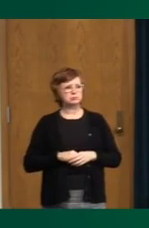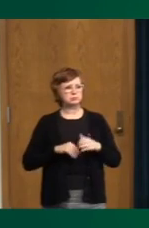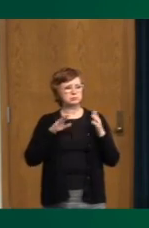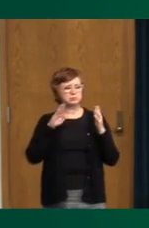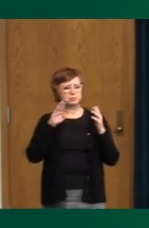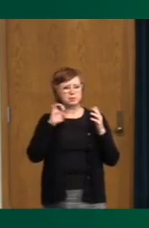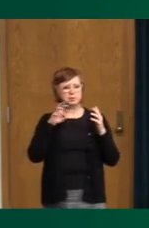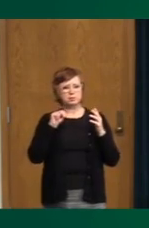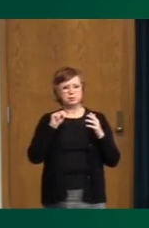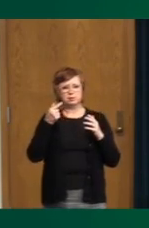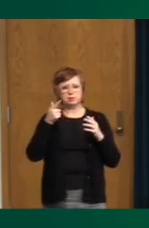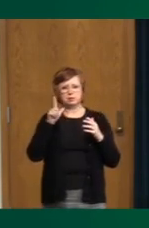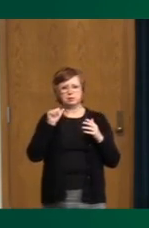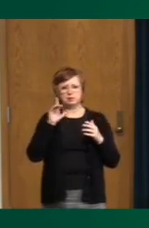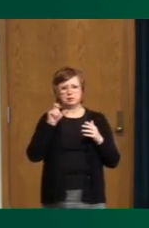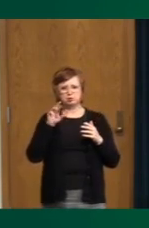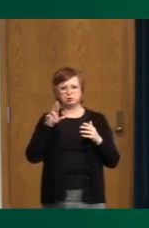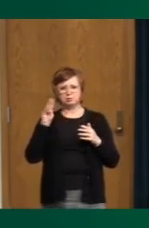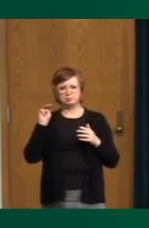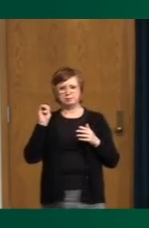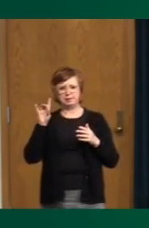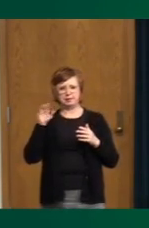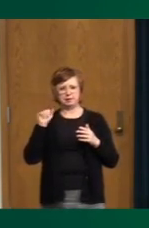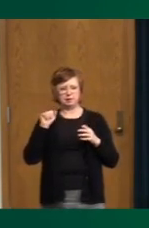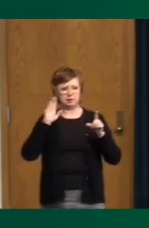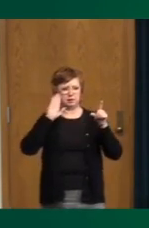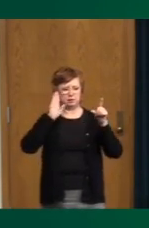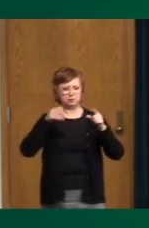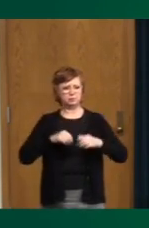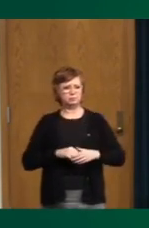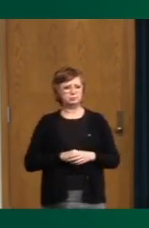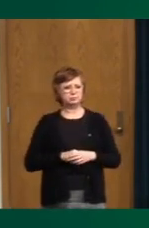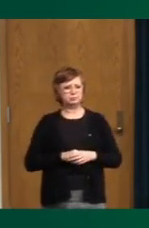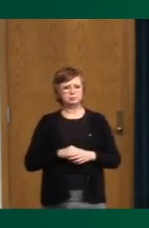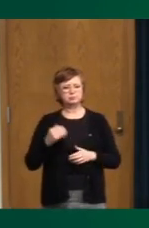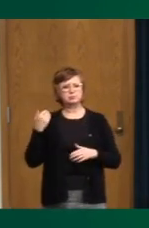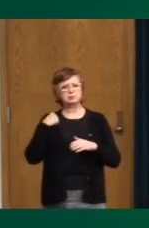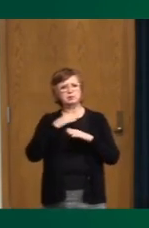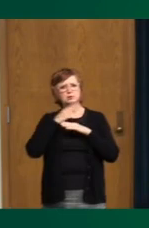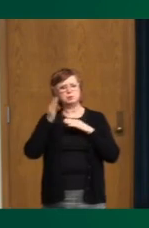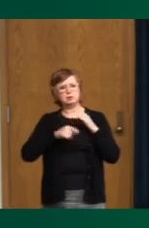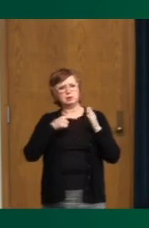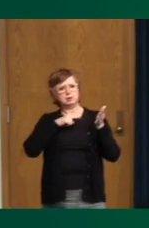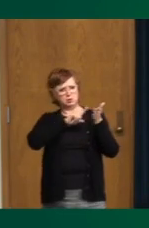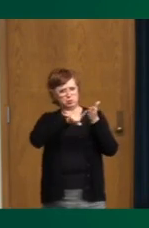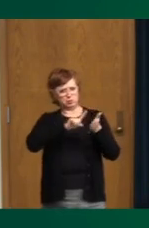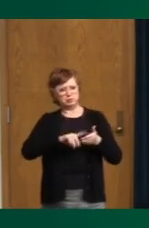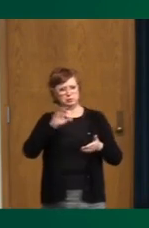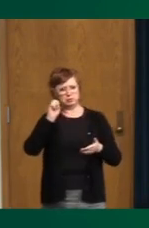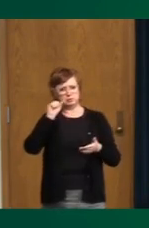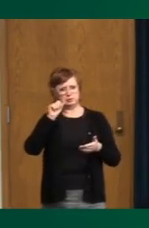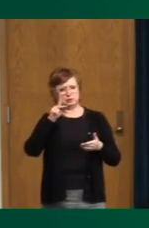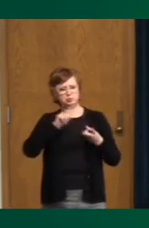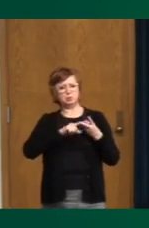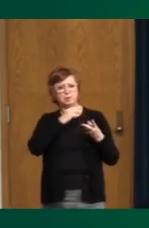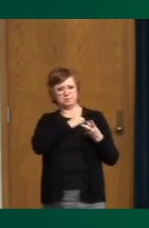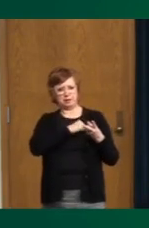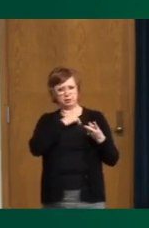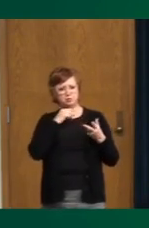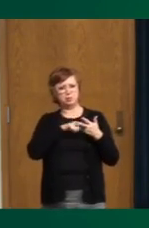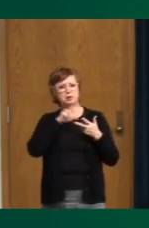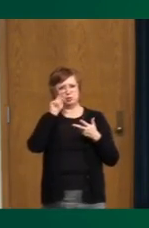Brian Zinchuk with Glacier Media. Hi there. I spent the weekend looking at Saskatchewan's, Manitoba's, and North